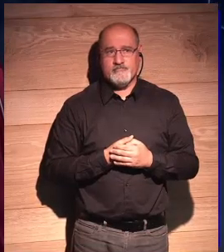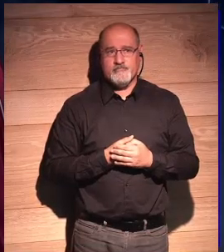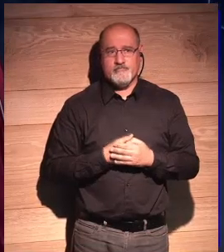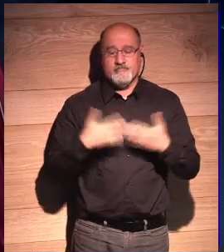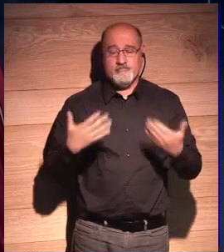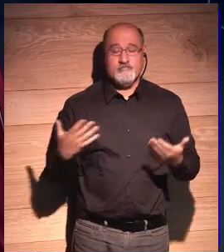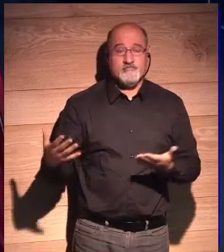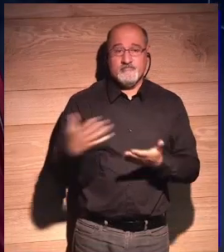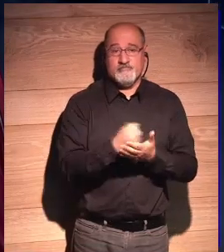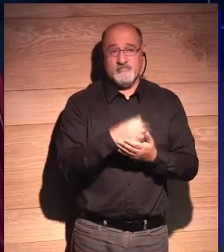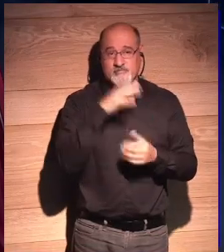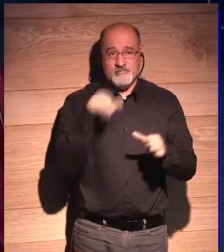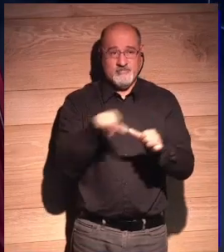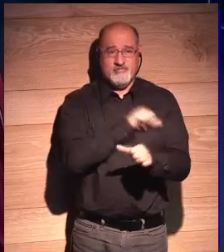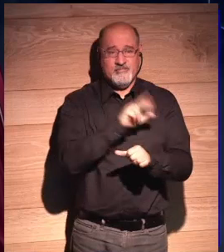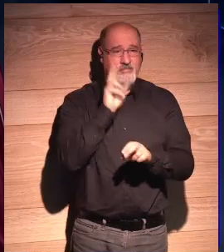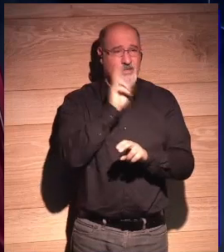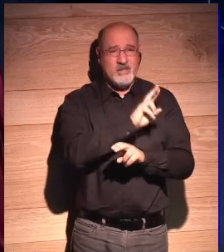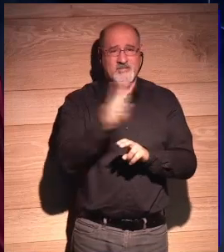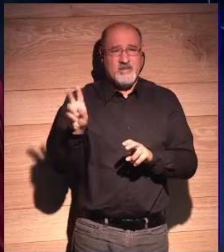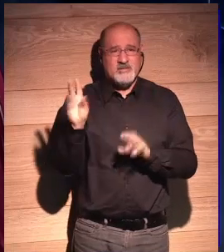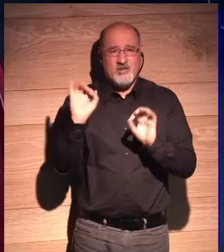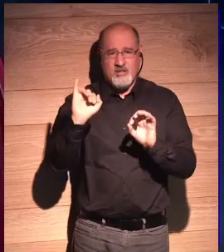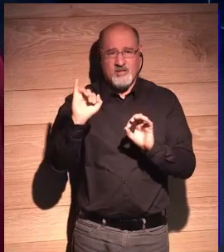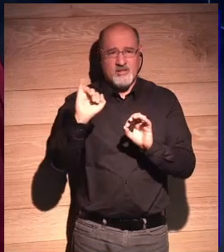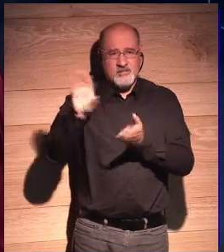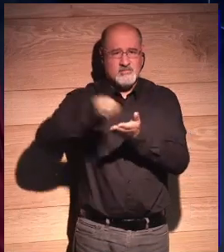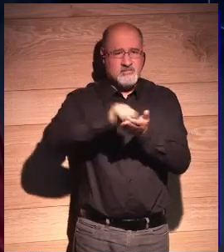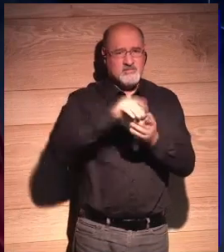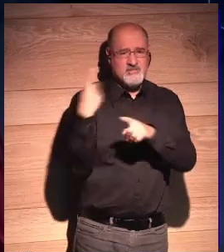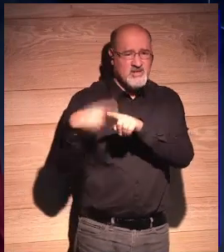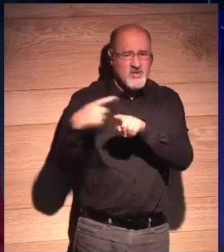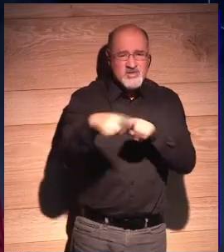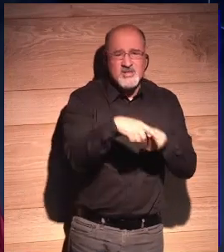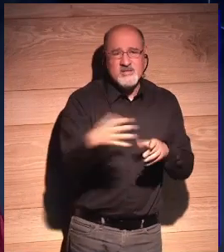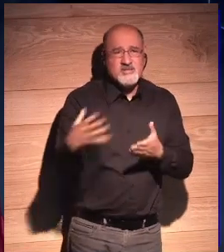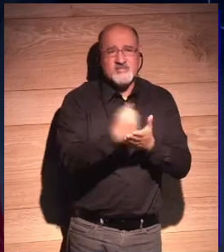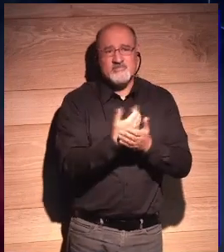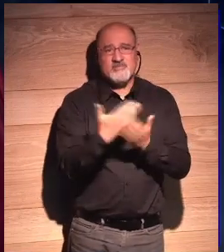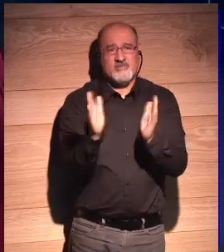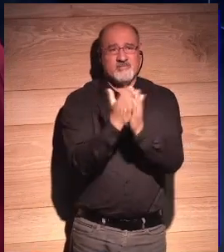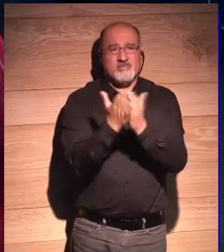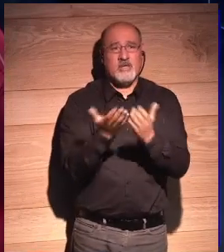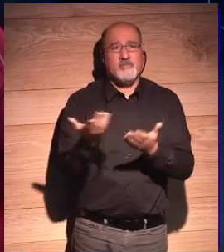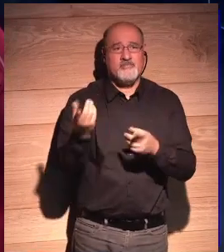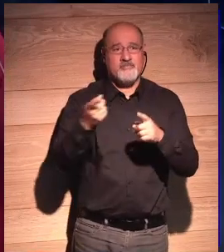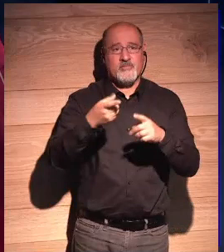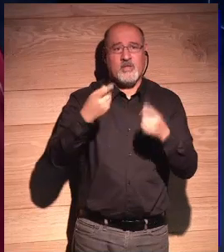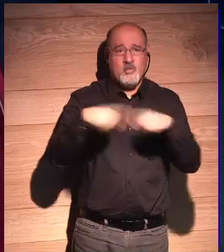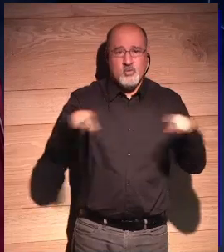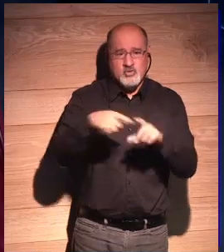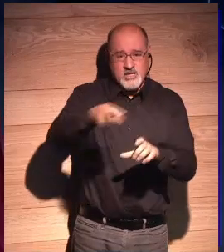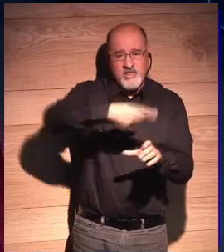were totally obscured. Nobody would know about them except for a tiny handful of people, and I would draw panels based on